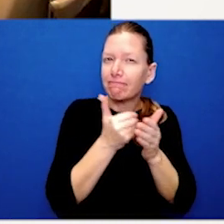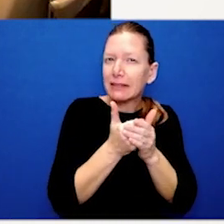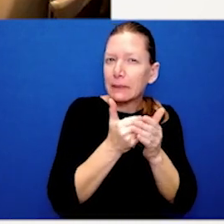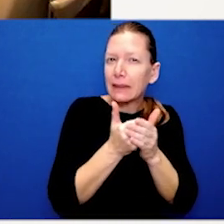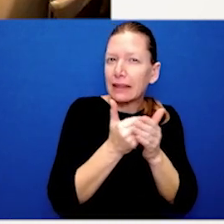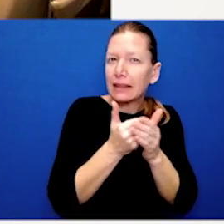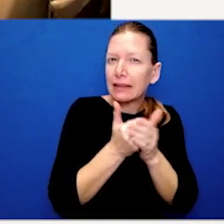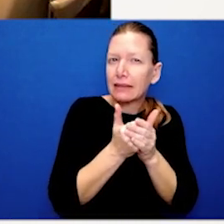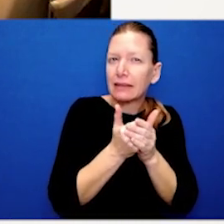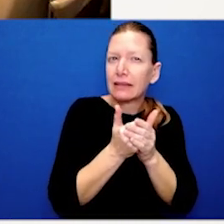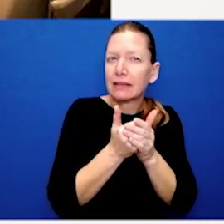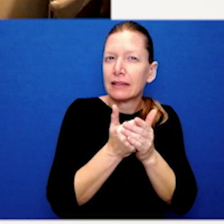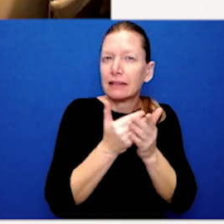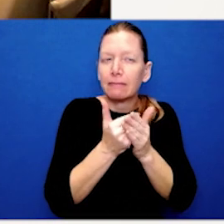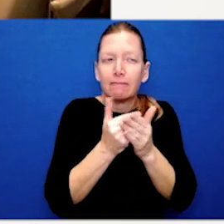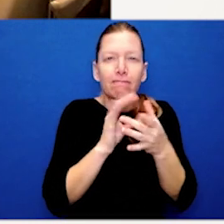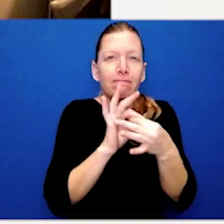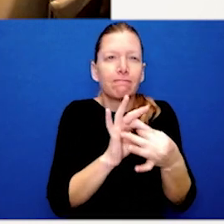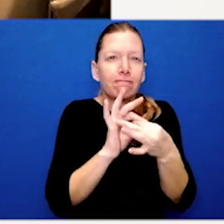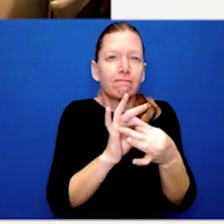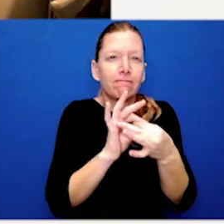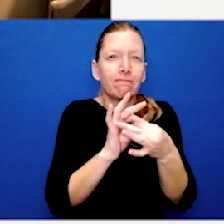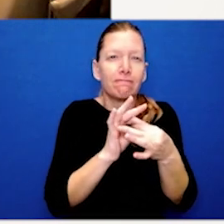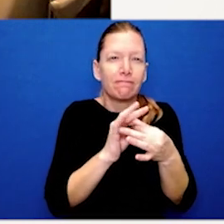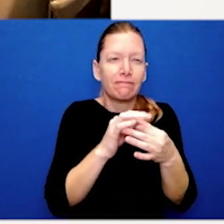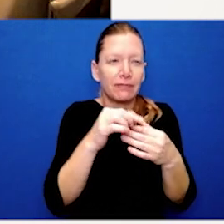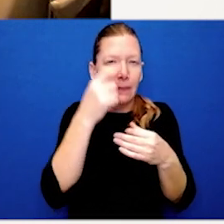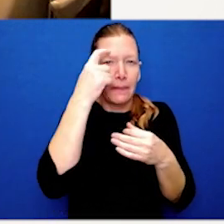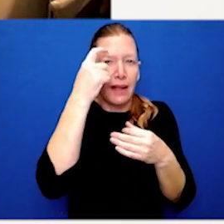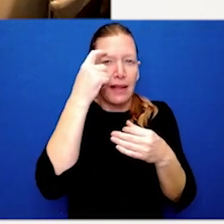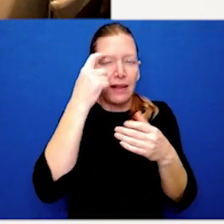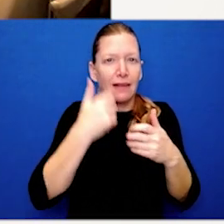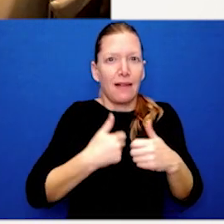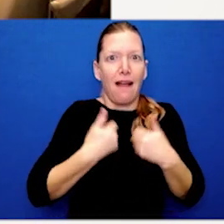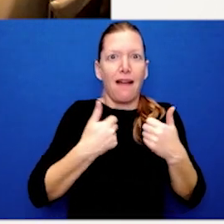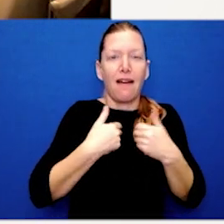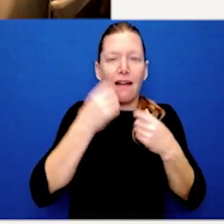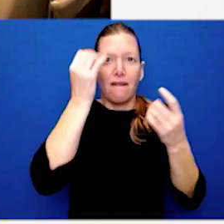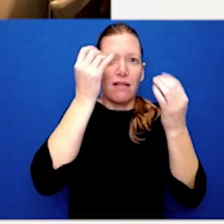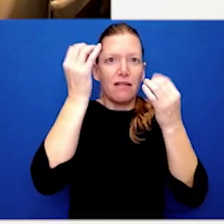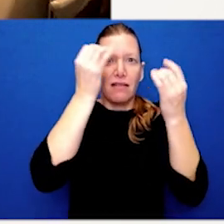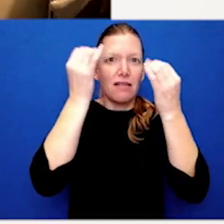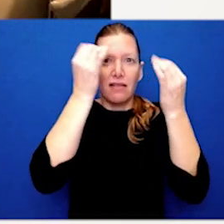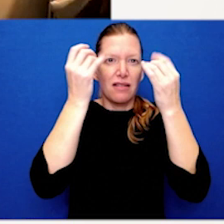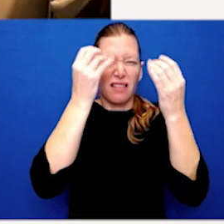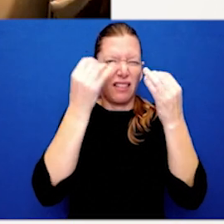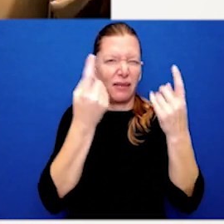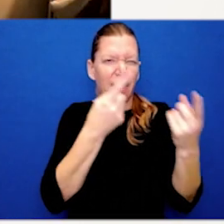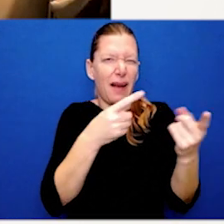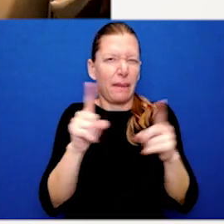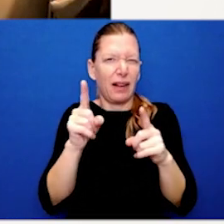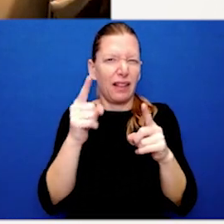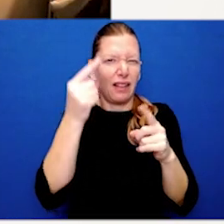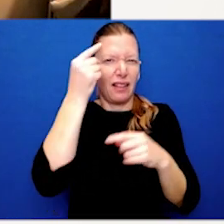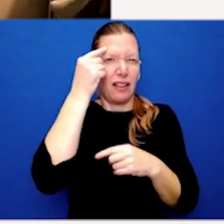a kind of a more intimate connection, that it's the life of the mind going on